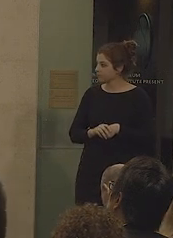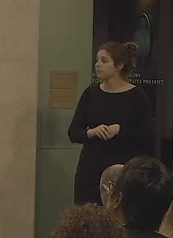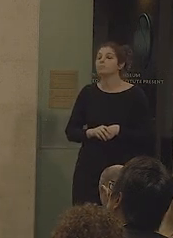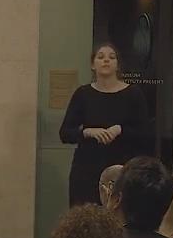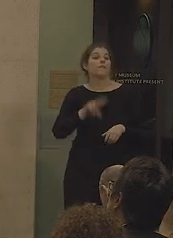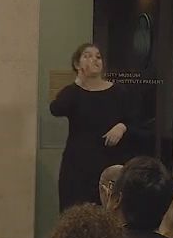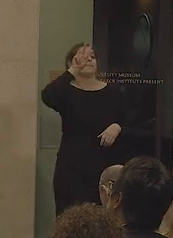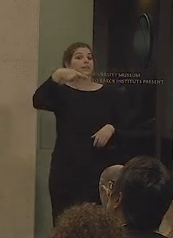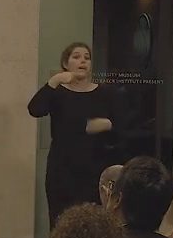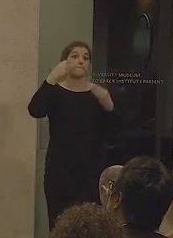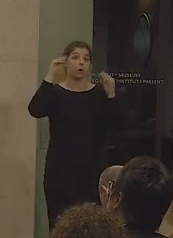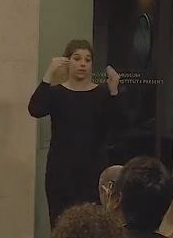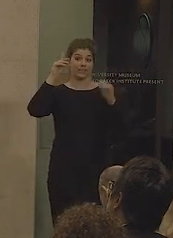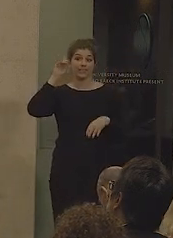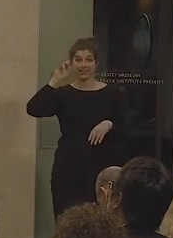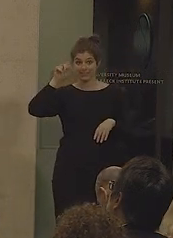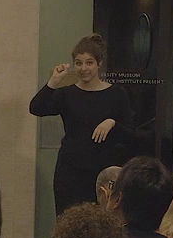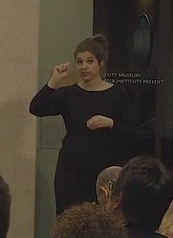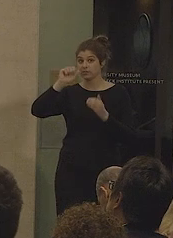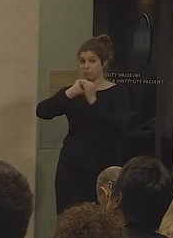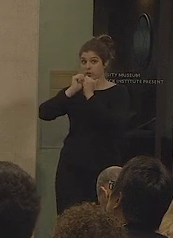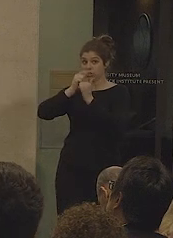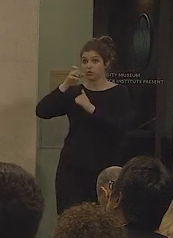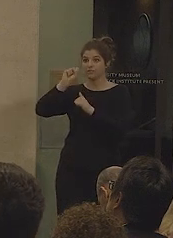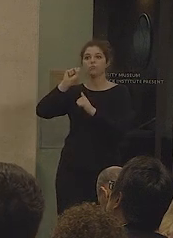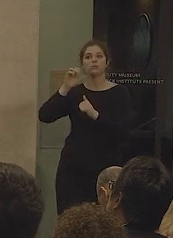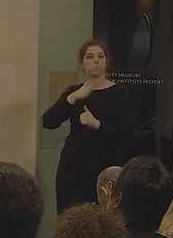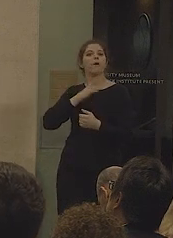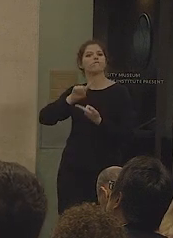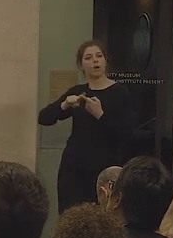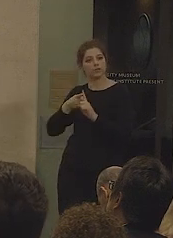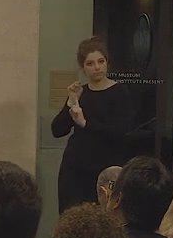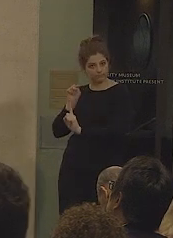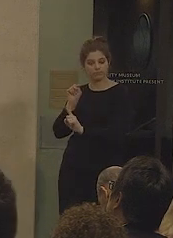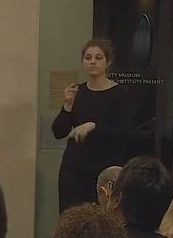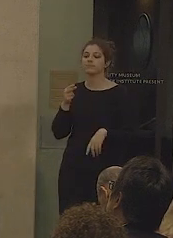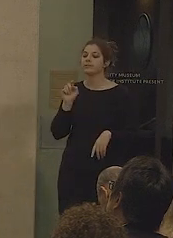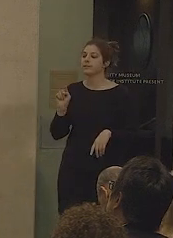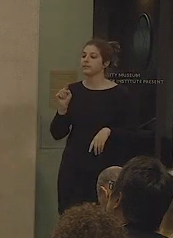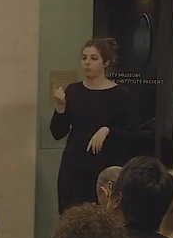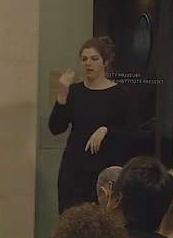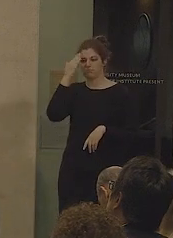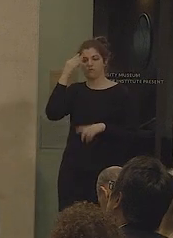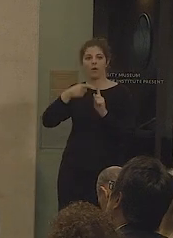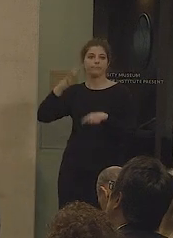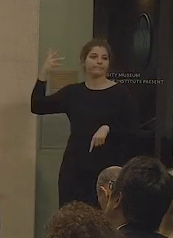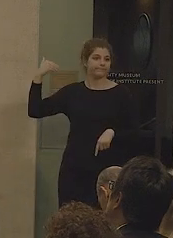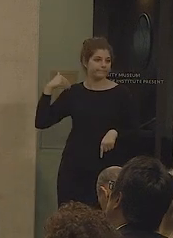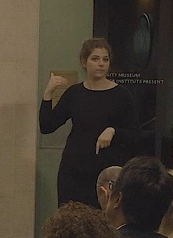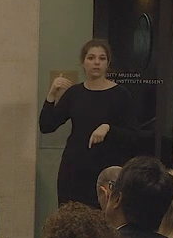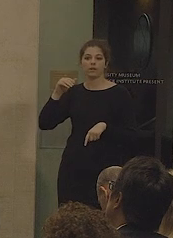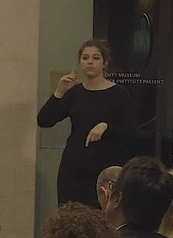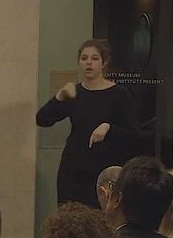the VP of marketing at Dick's Sporting Goods at the time was a personal friend of mine. He is someone who I knew from my days when I was a